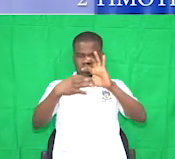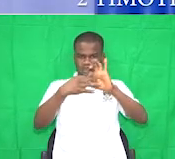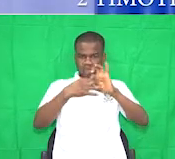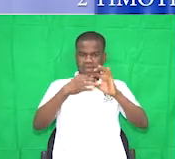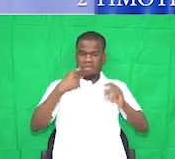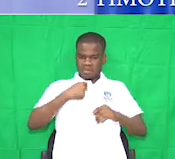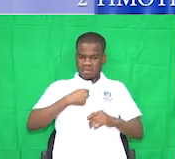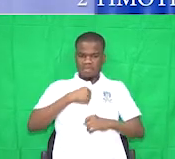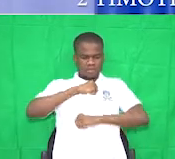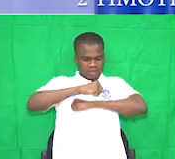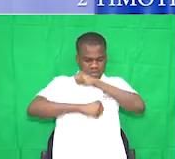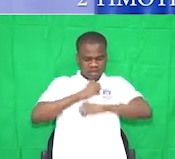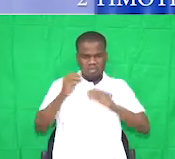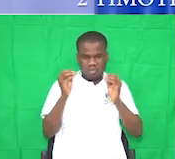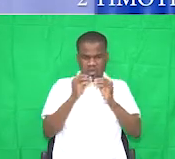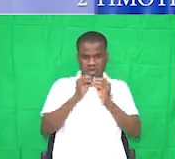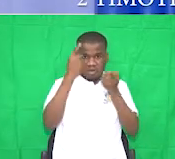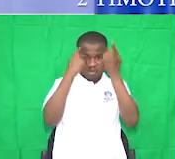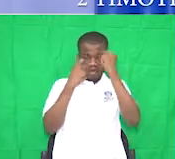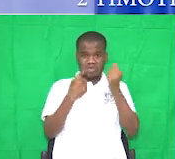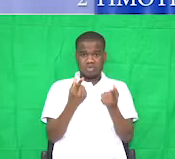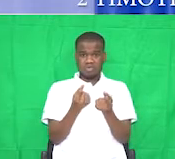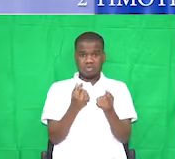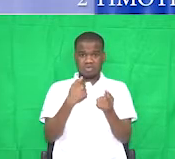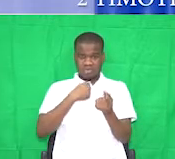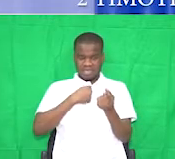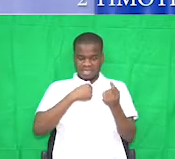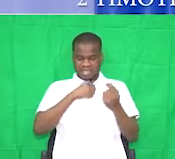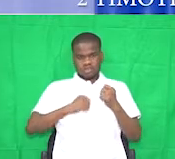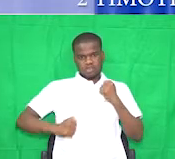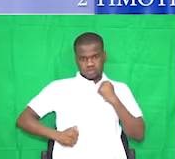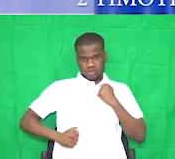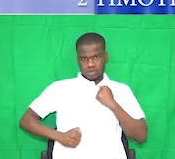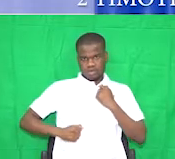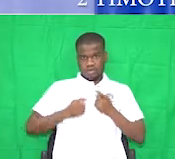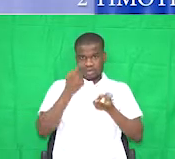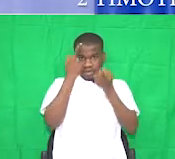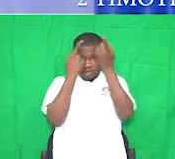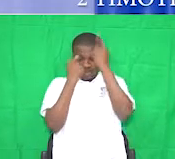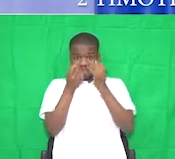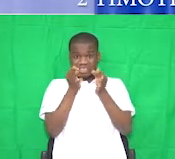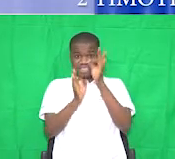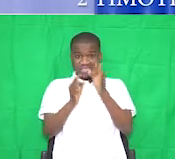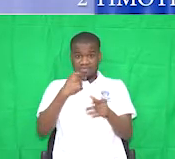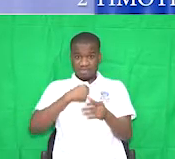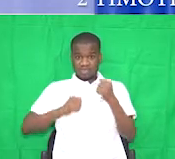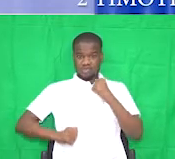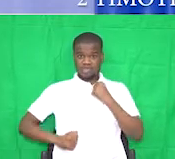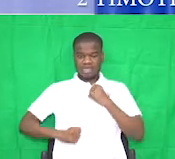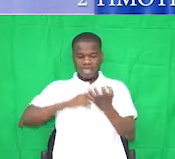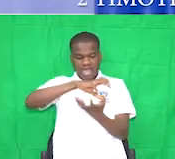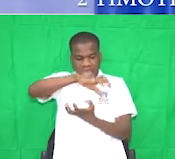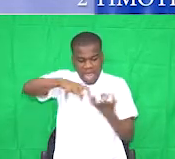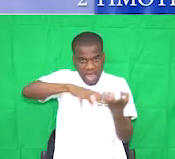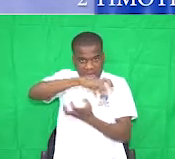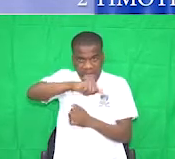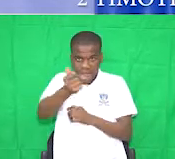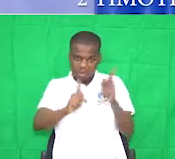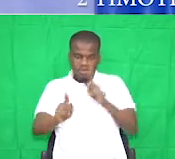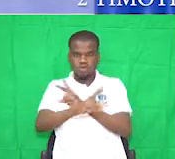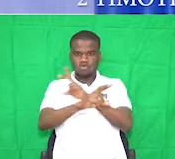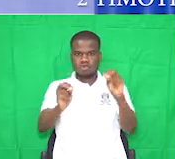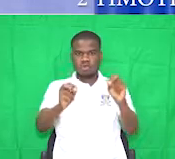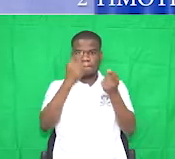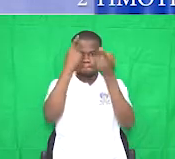in suffering as a soldier of Jesus Christ. But no soldier gets entangled in civilian pursuits because his